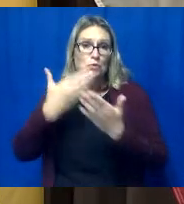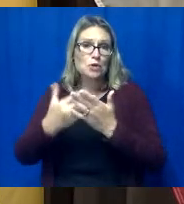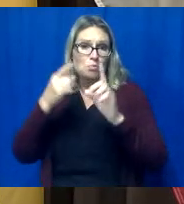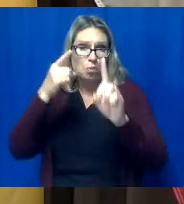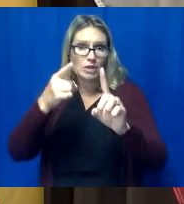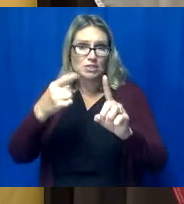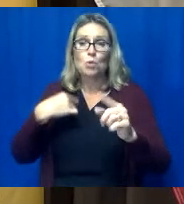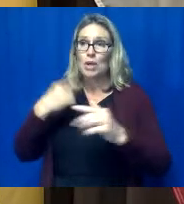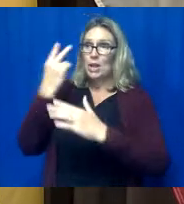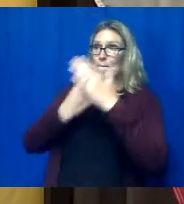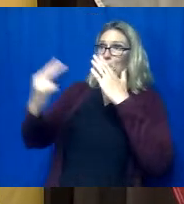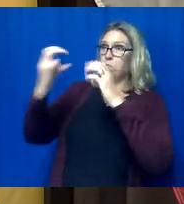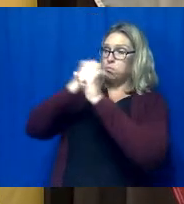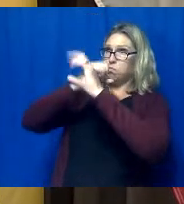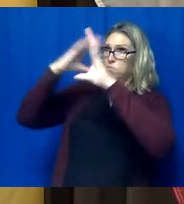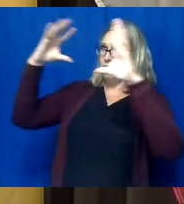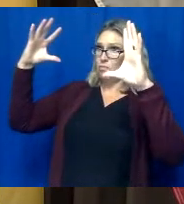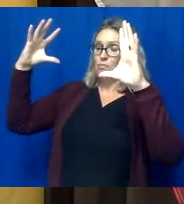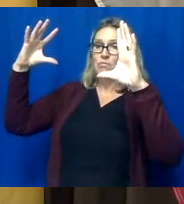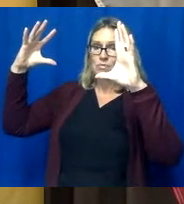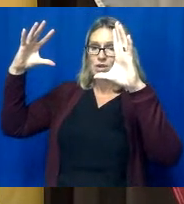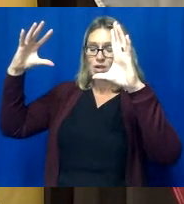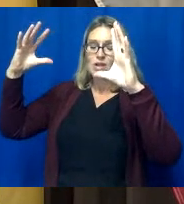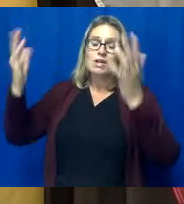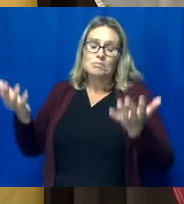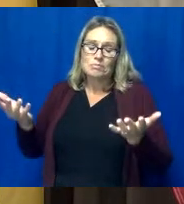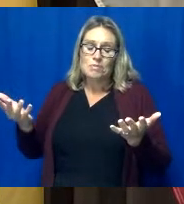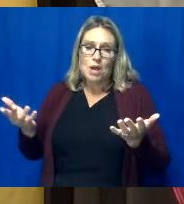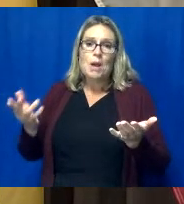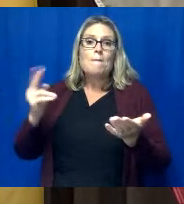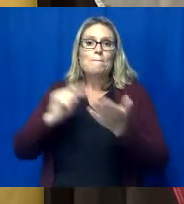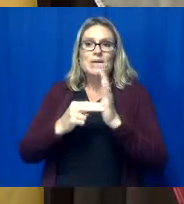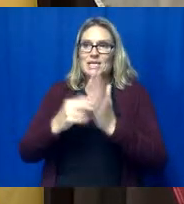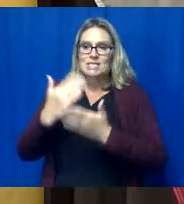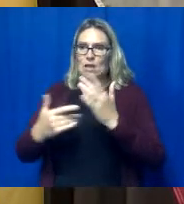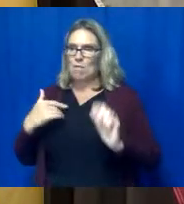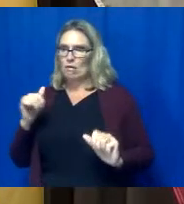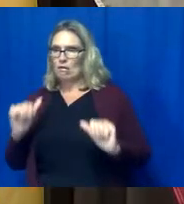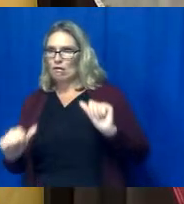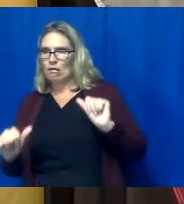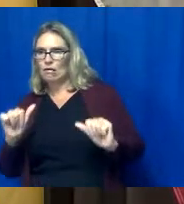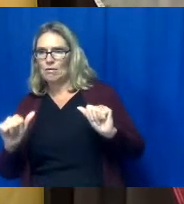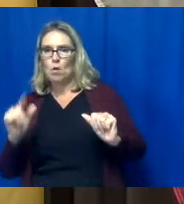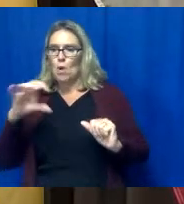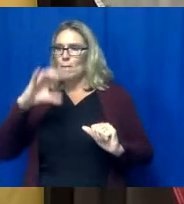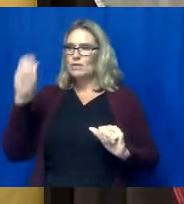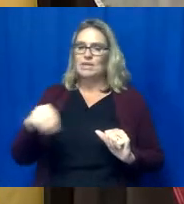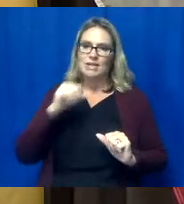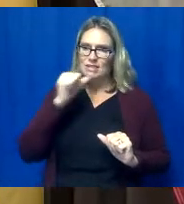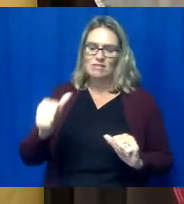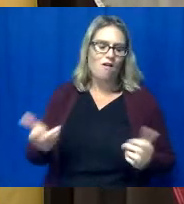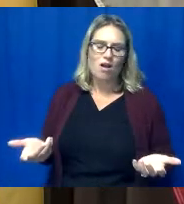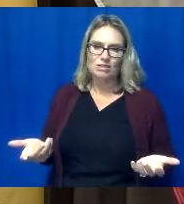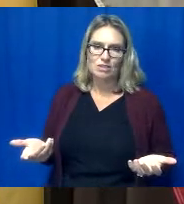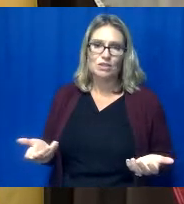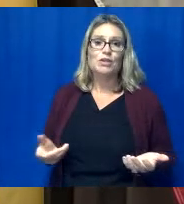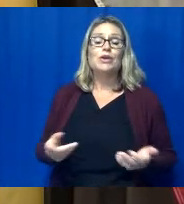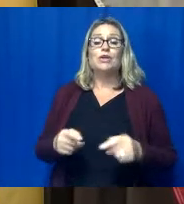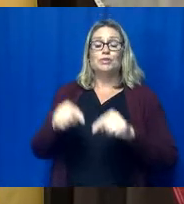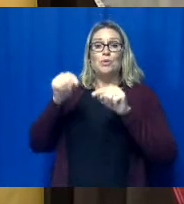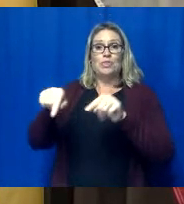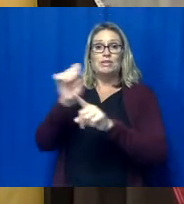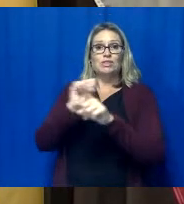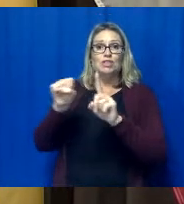predictions, there is going to be a level of uncertainty around them. I think the big learning around this one